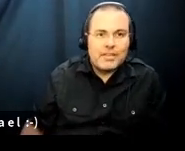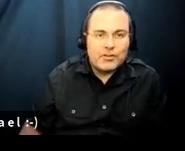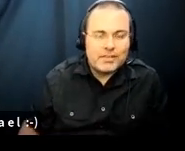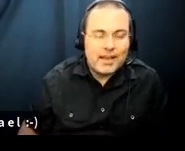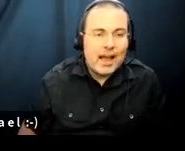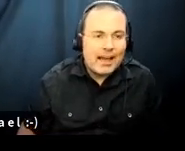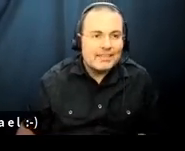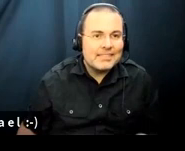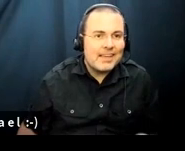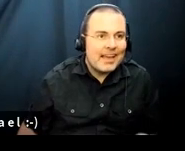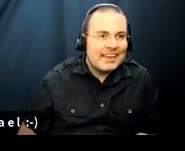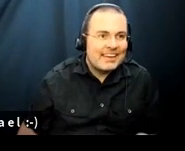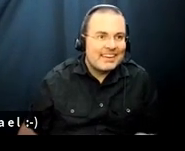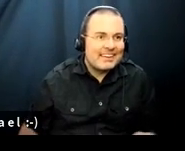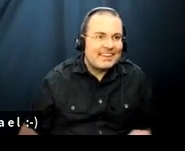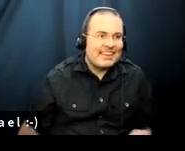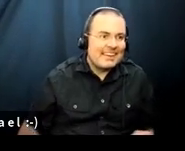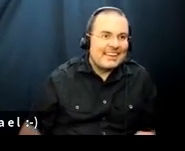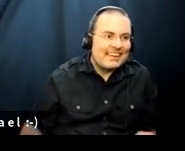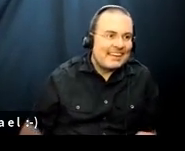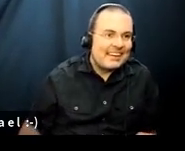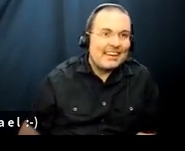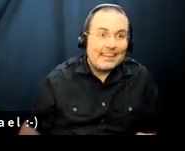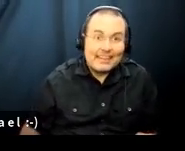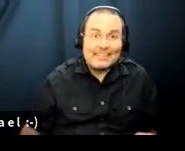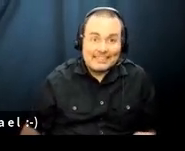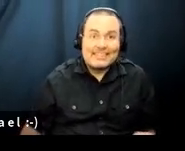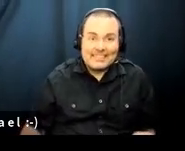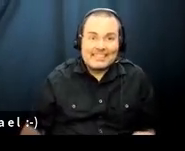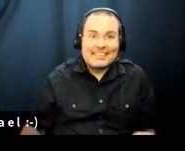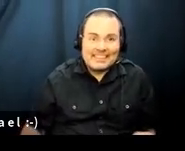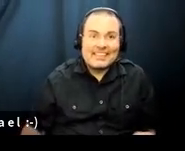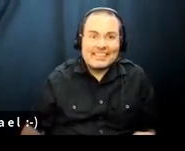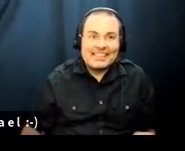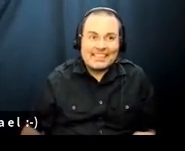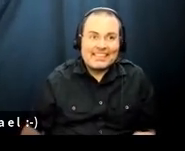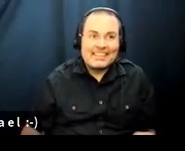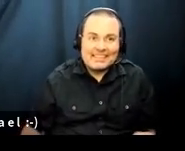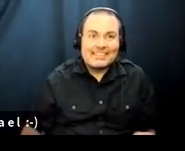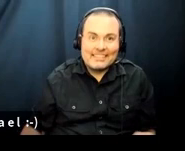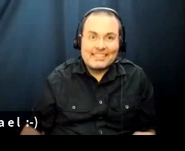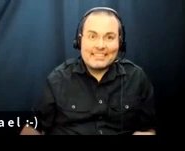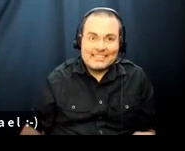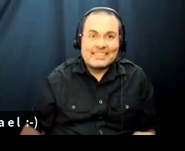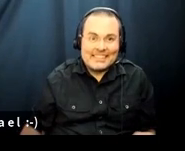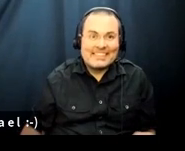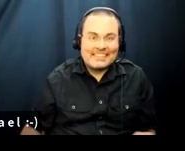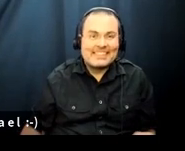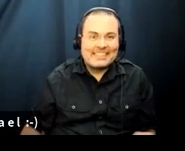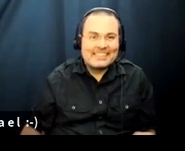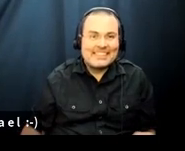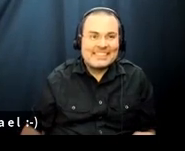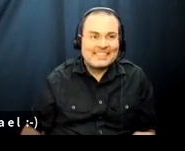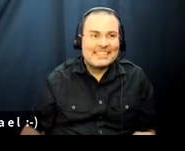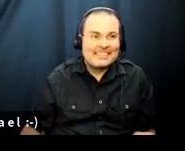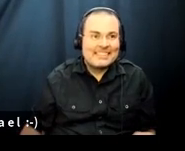Oh, Sage is saying, I can sign. I know, I see that. That's wonderful.